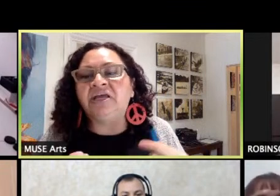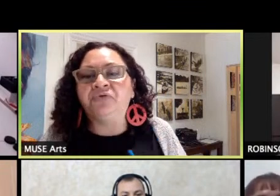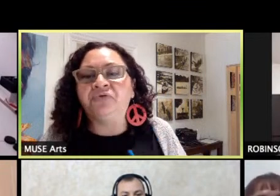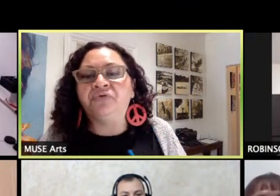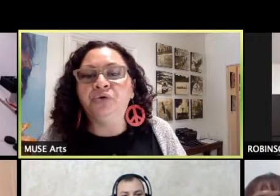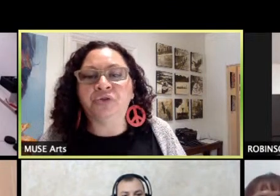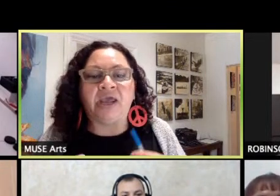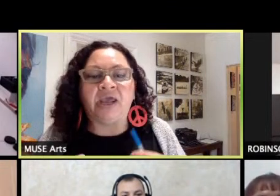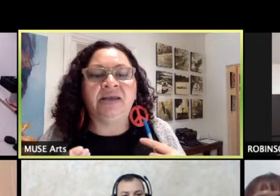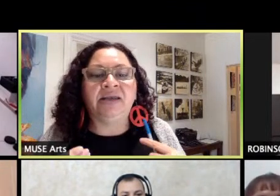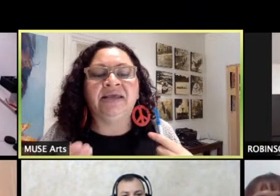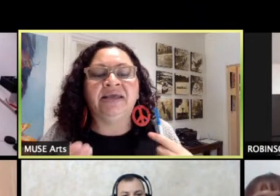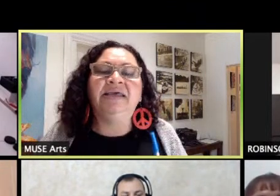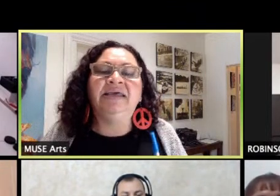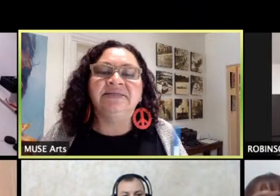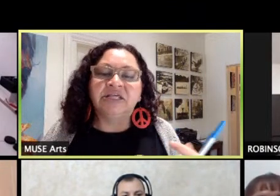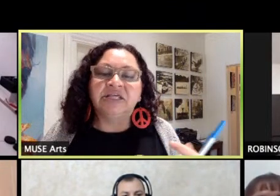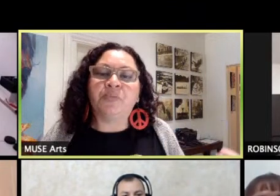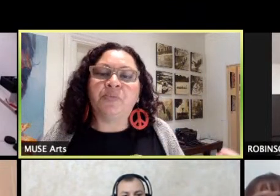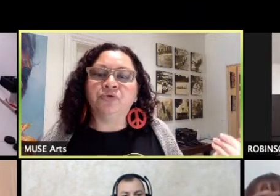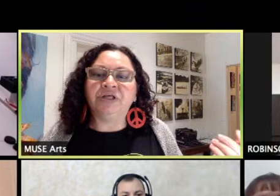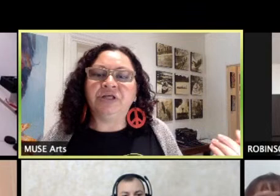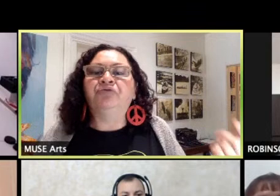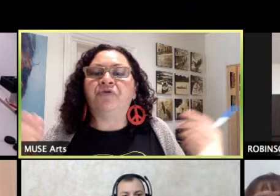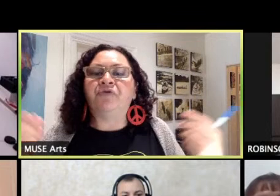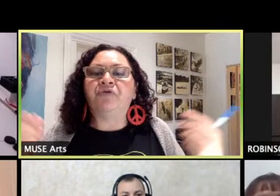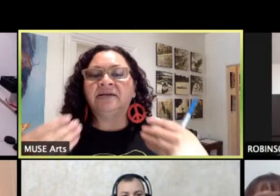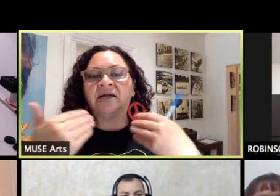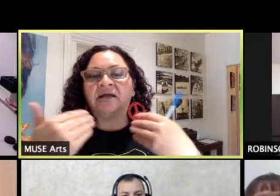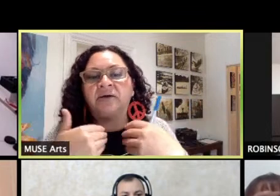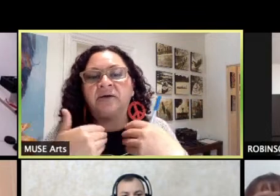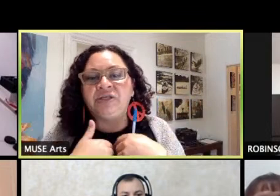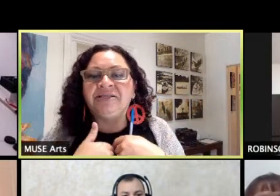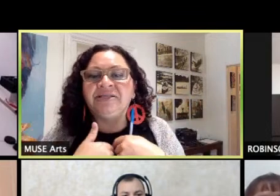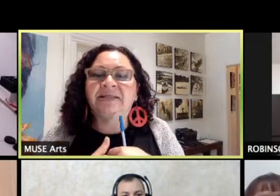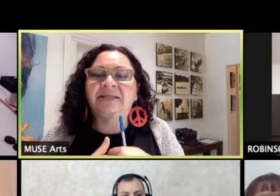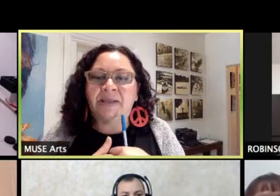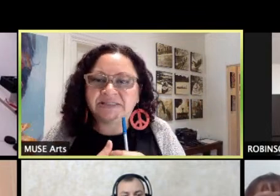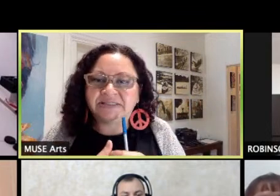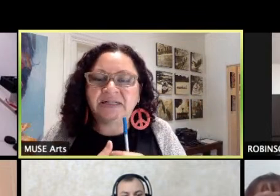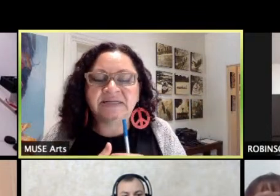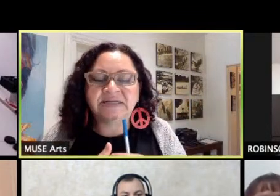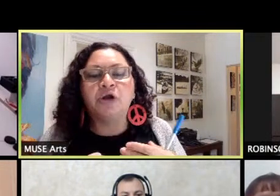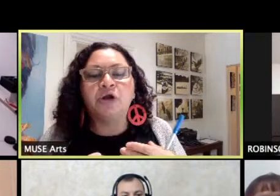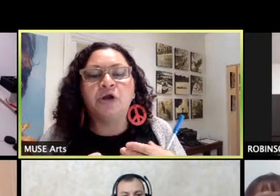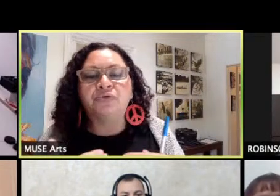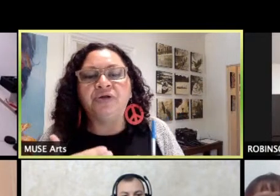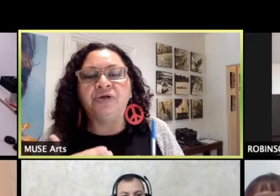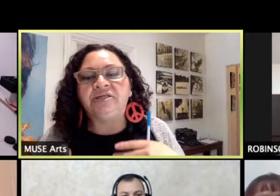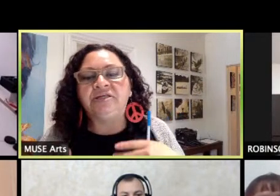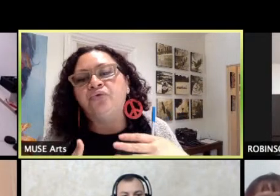and kids the opportunity to find between themselves an opportunity